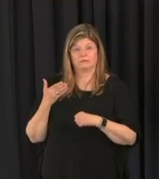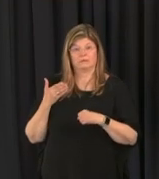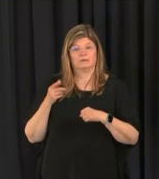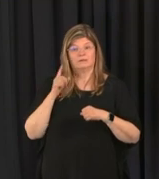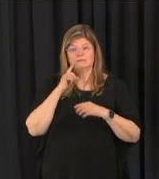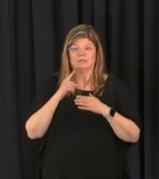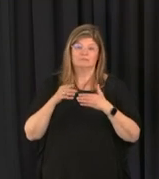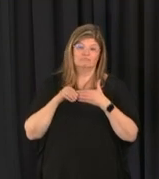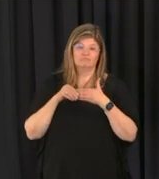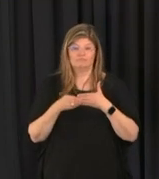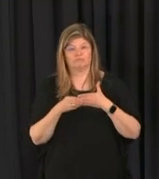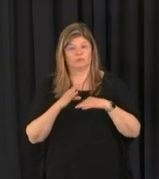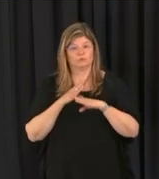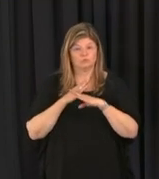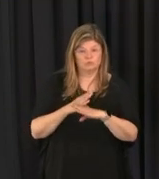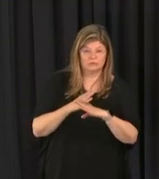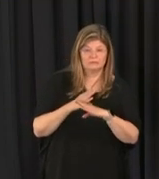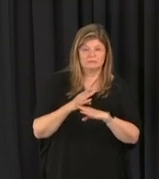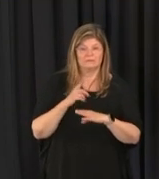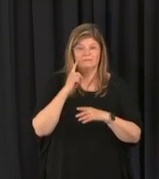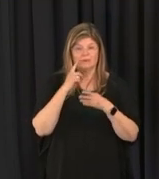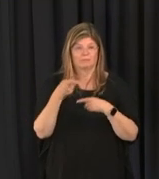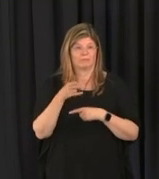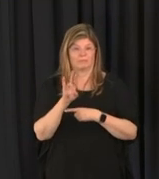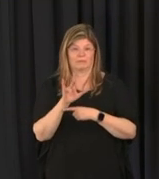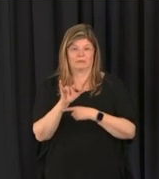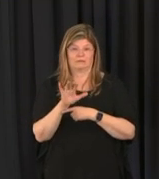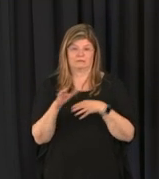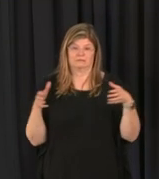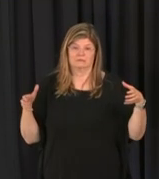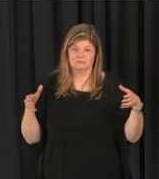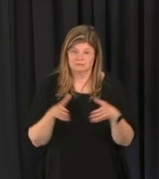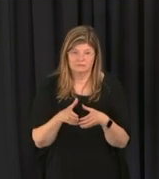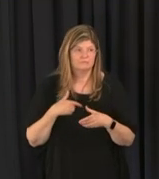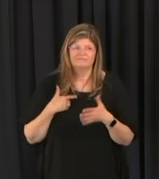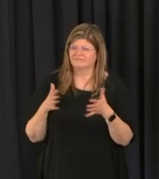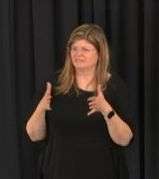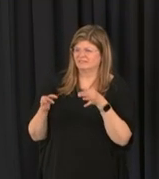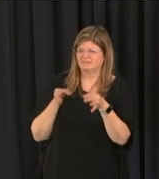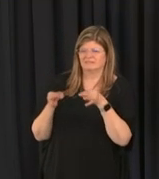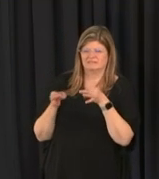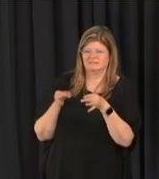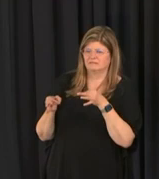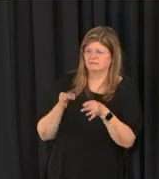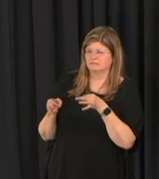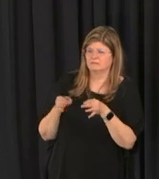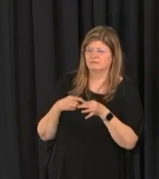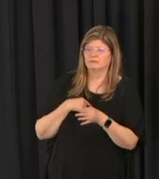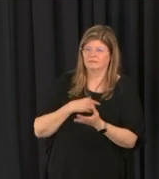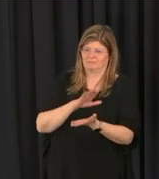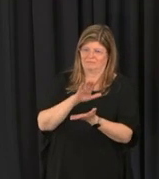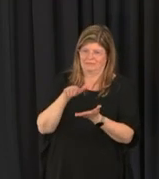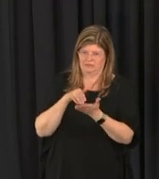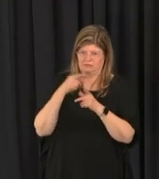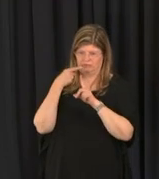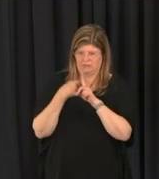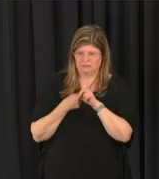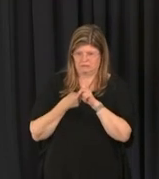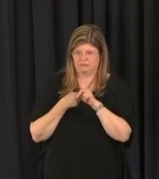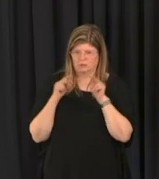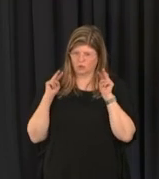reopening in the coming weeks? We've already mentioned to you that we will take a mid-month look